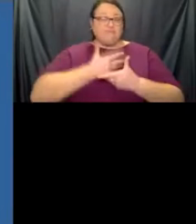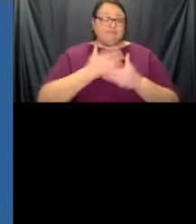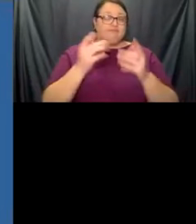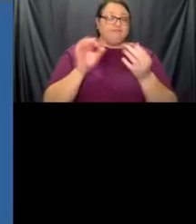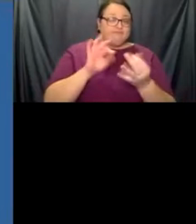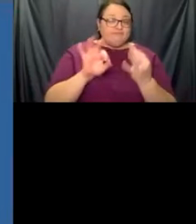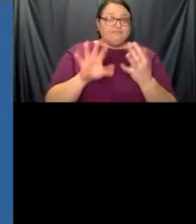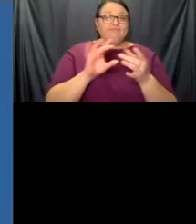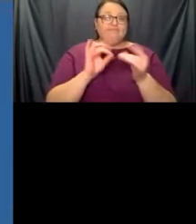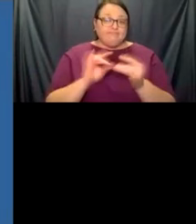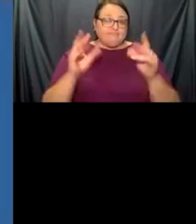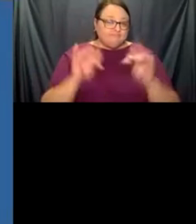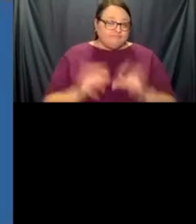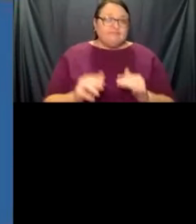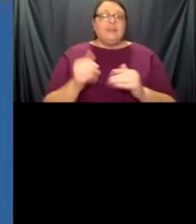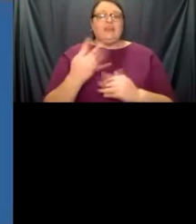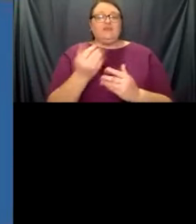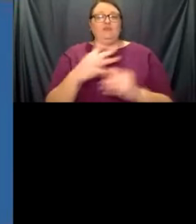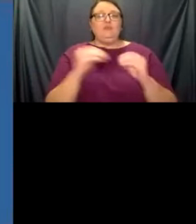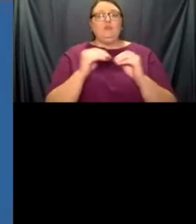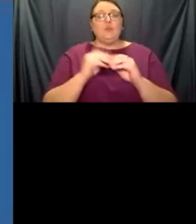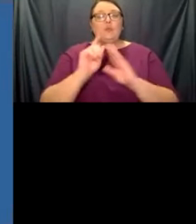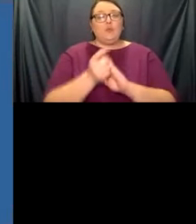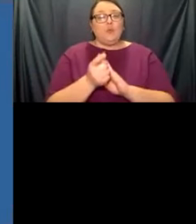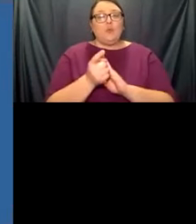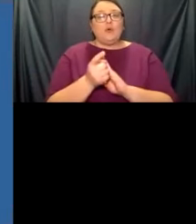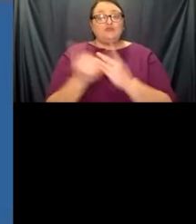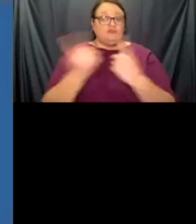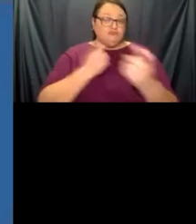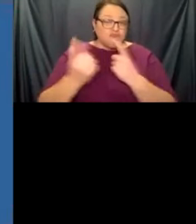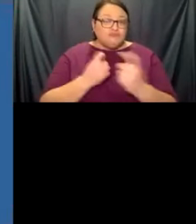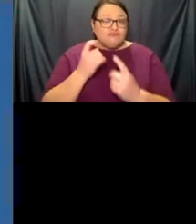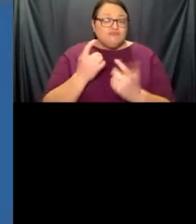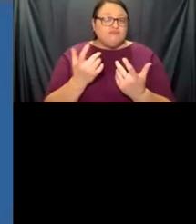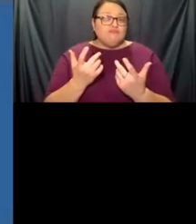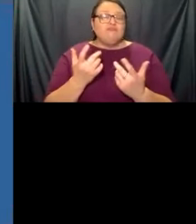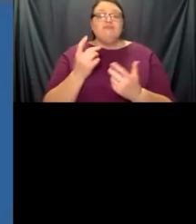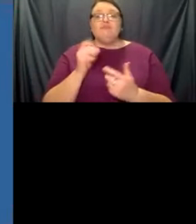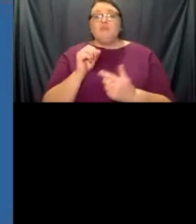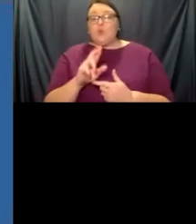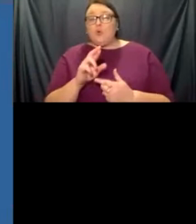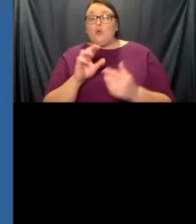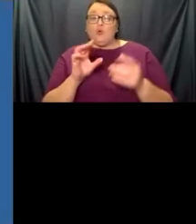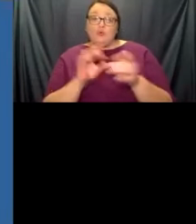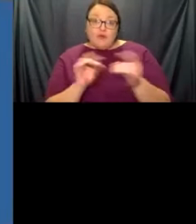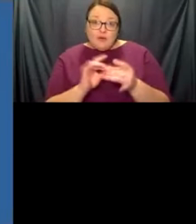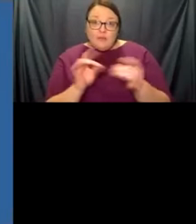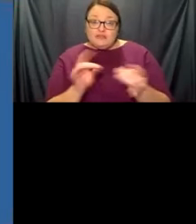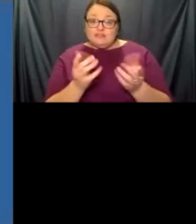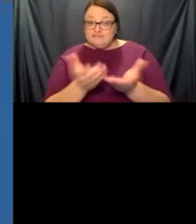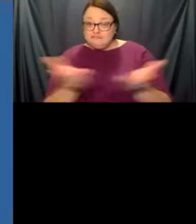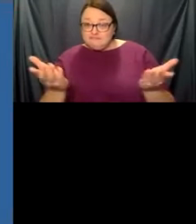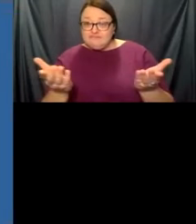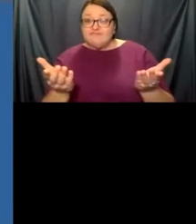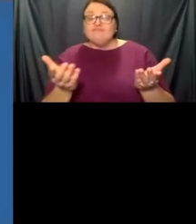few more moments to ask any last minute questions or give any comments, and then